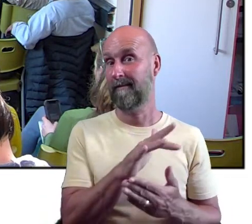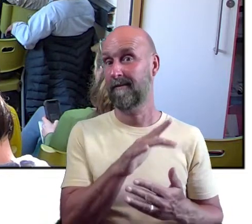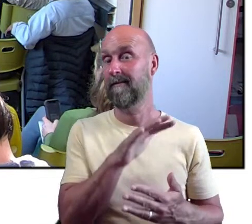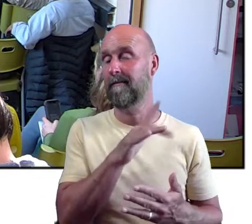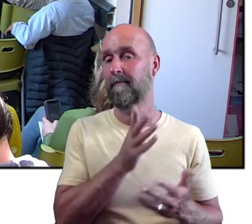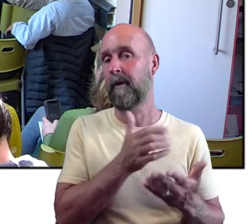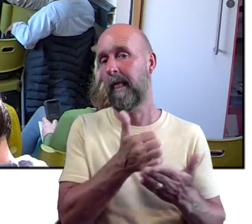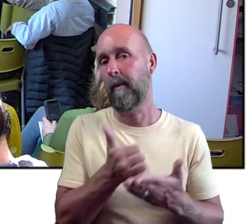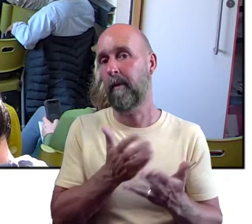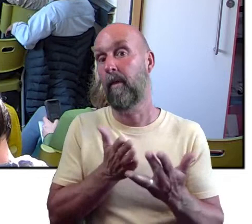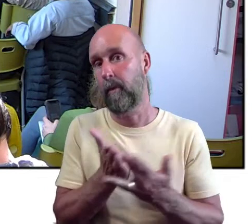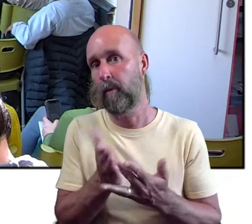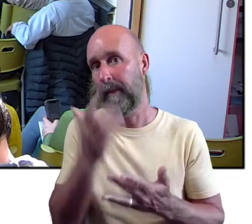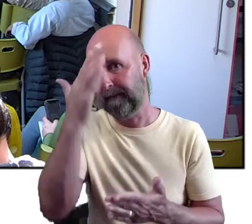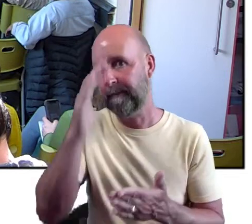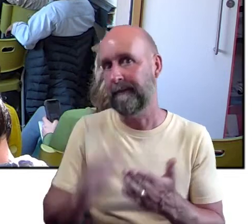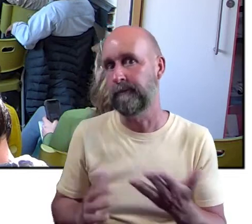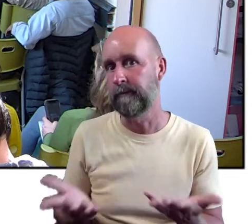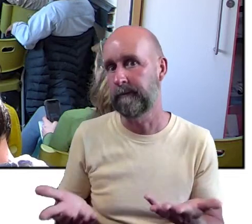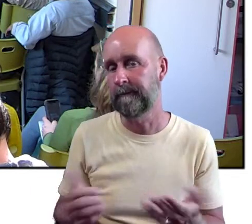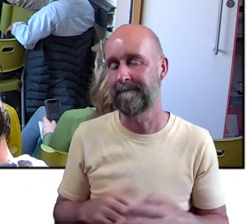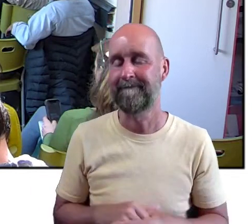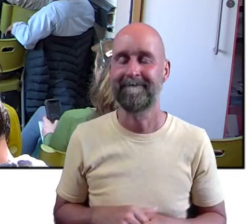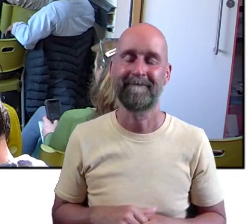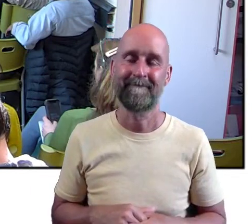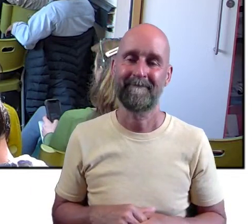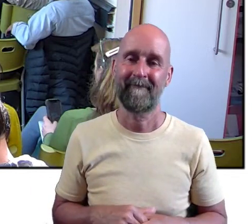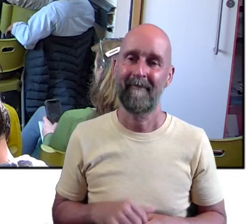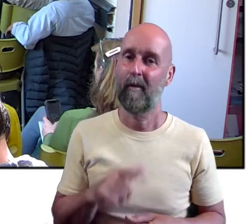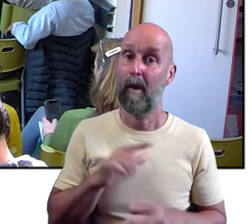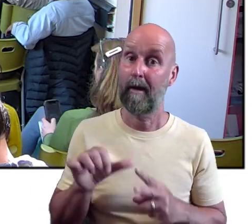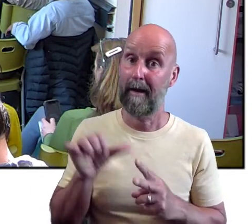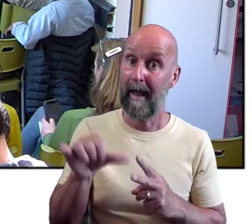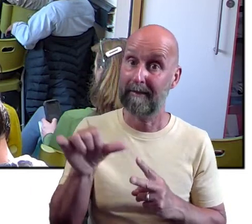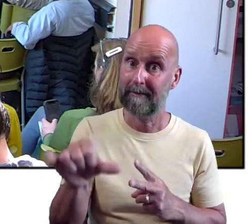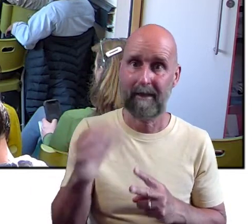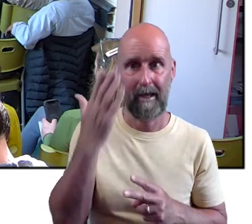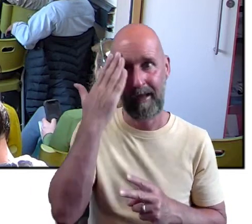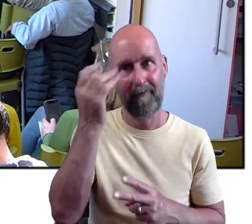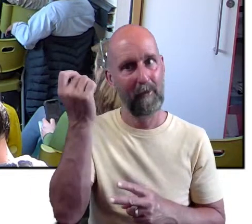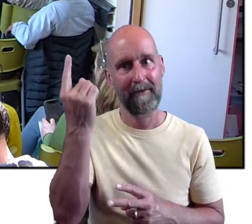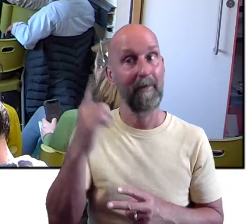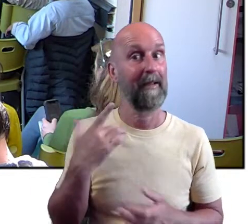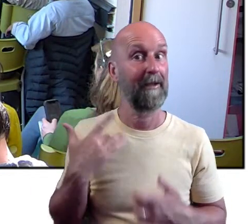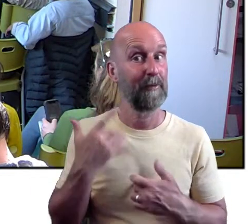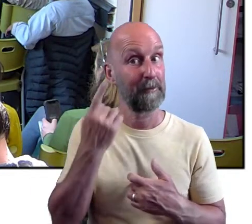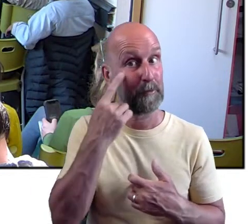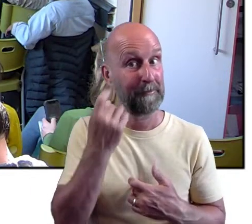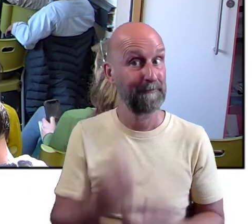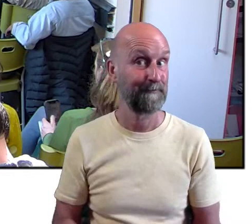But yeah, in terms of where we're going next, I have no idea, but it'll be interesting to see.